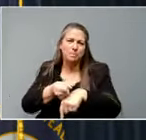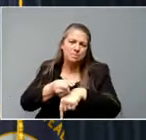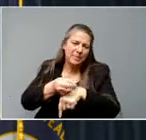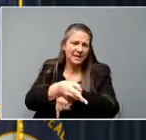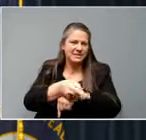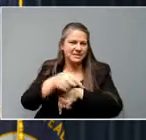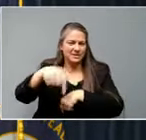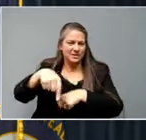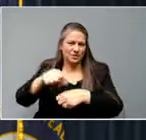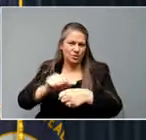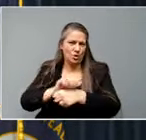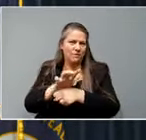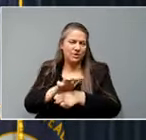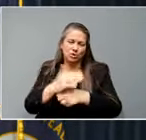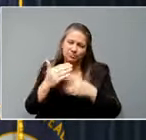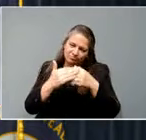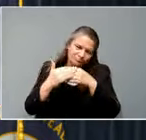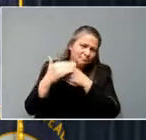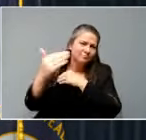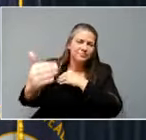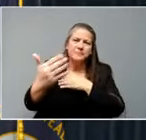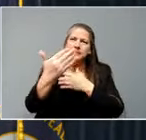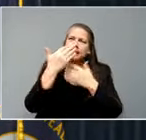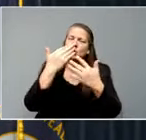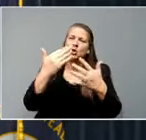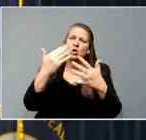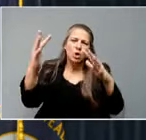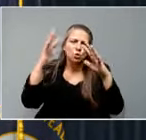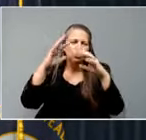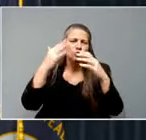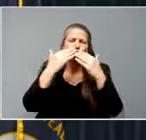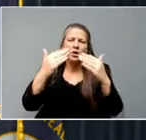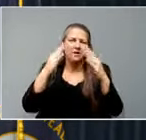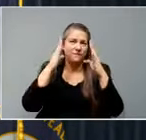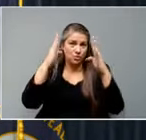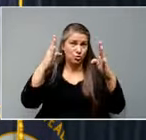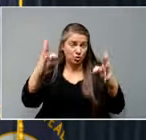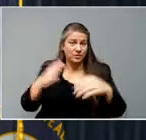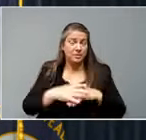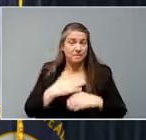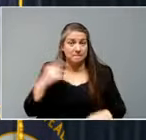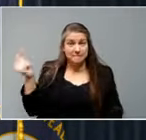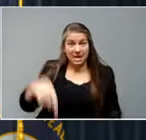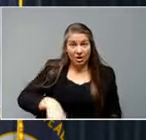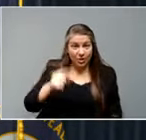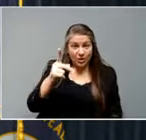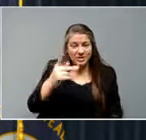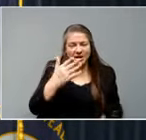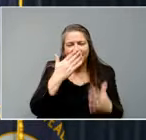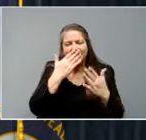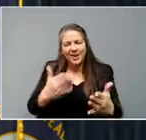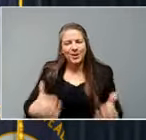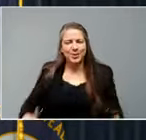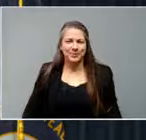then to run forward into a pretty incredible future. We'll be back on Thursday. Thank you all very much.